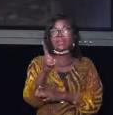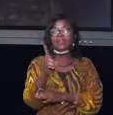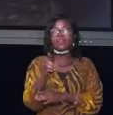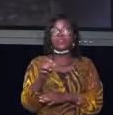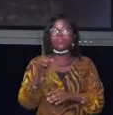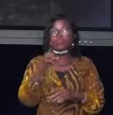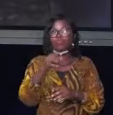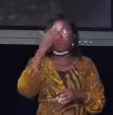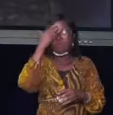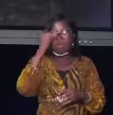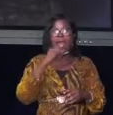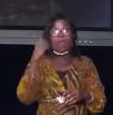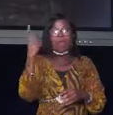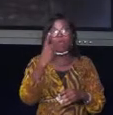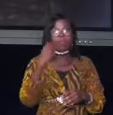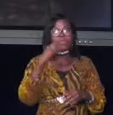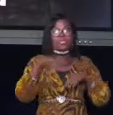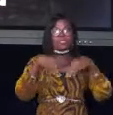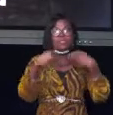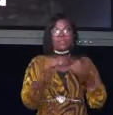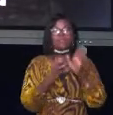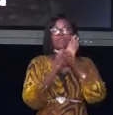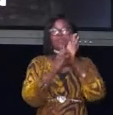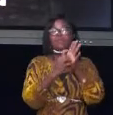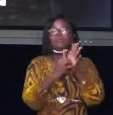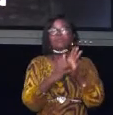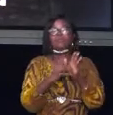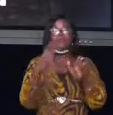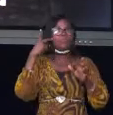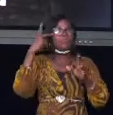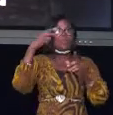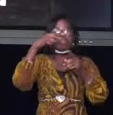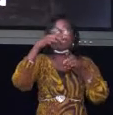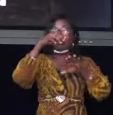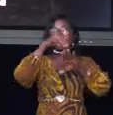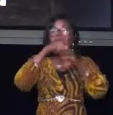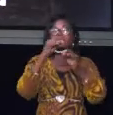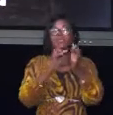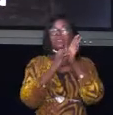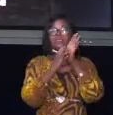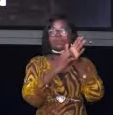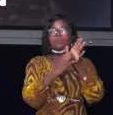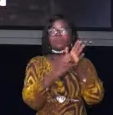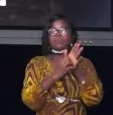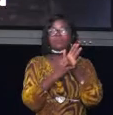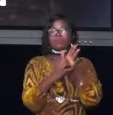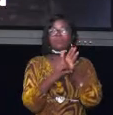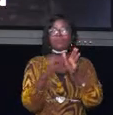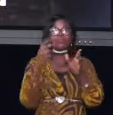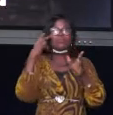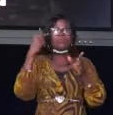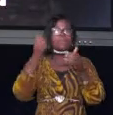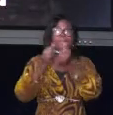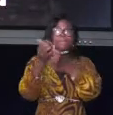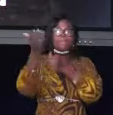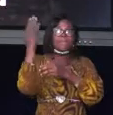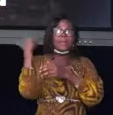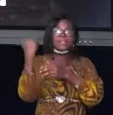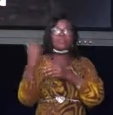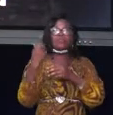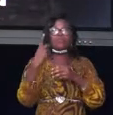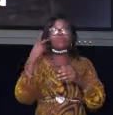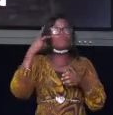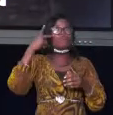You know, I always give you examples. Look at these words. Look. The past tense of look